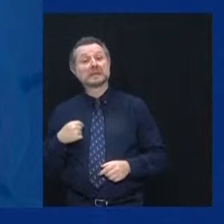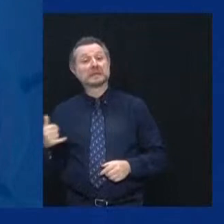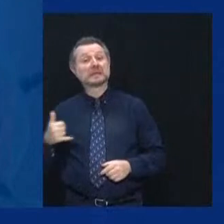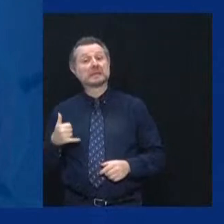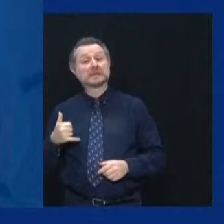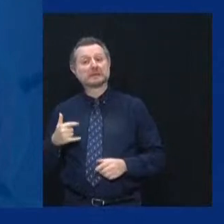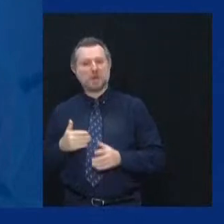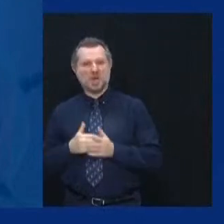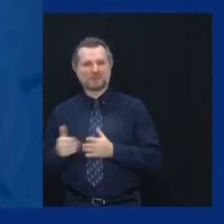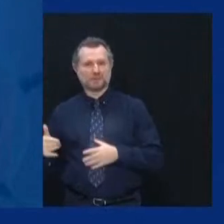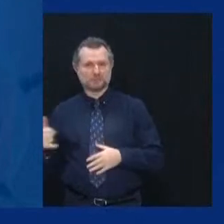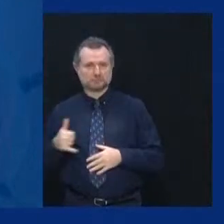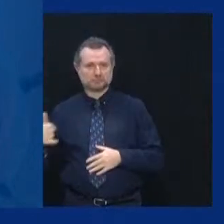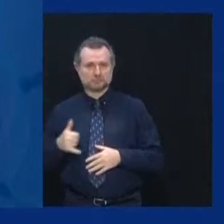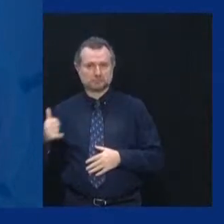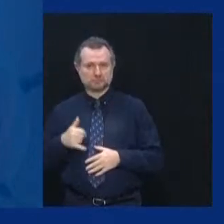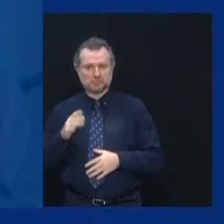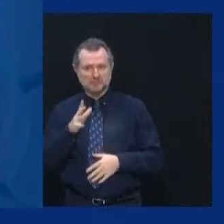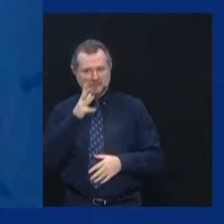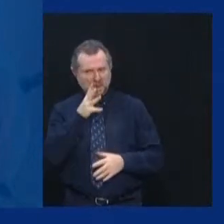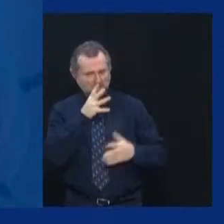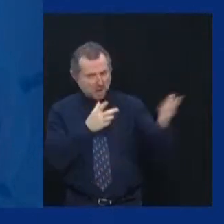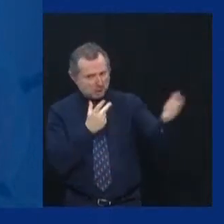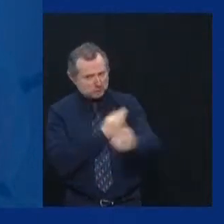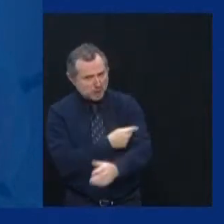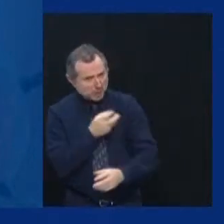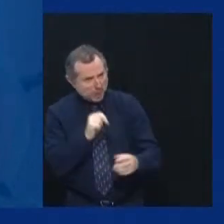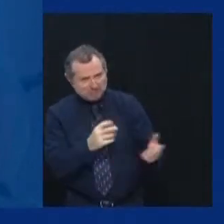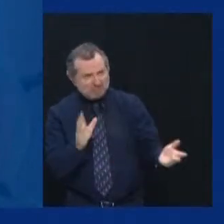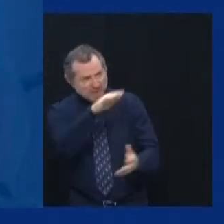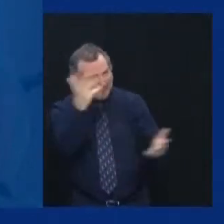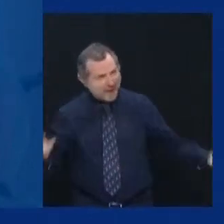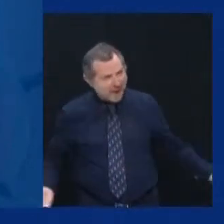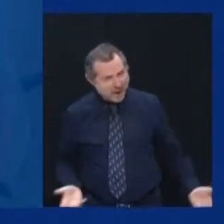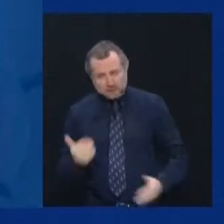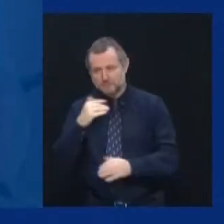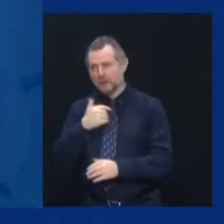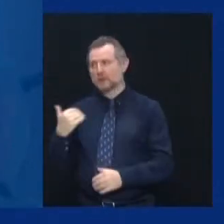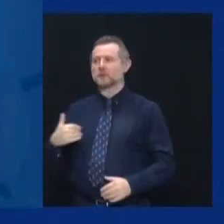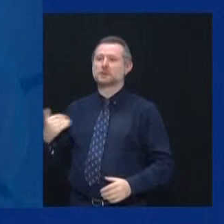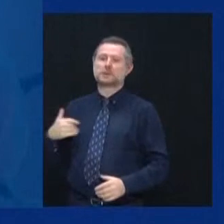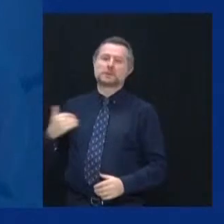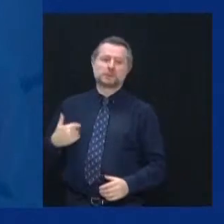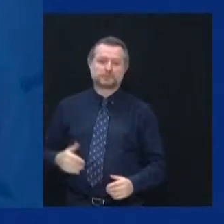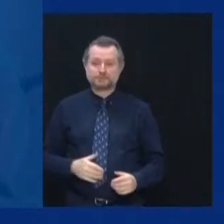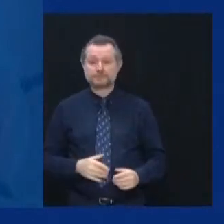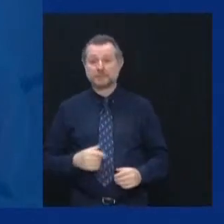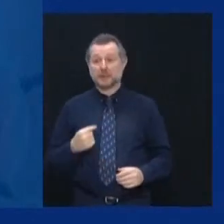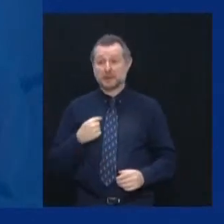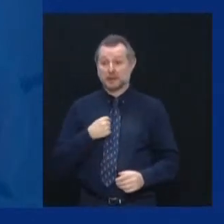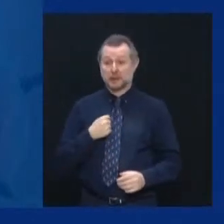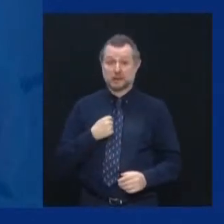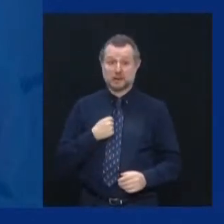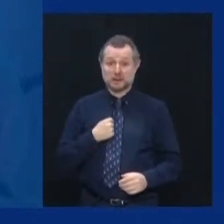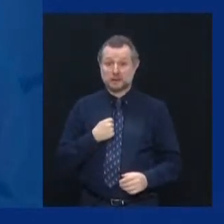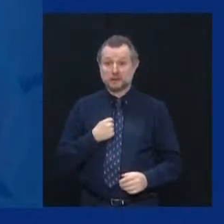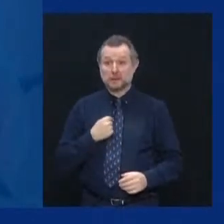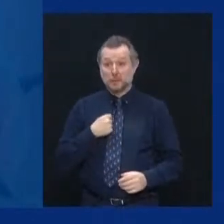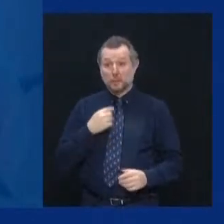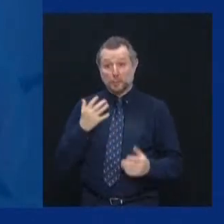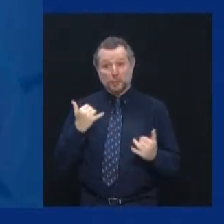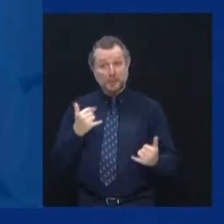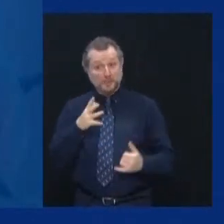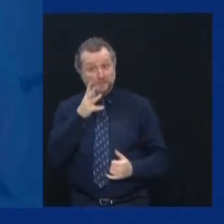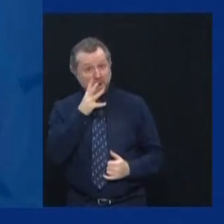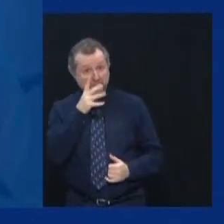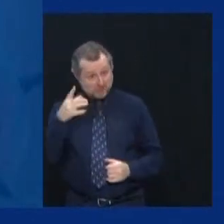regularly and say, when can mom get a vaccine? They're now going to hear, oh, mom is eligible for